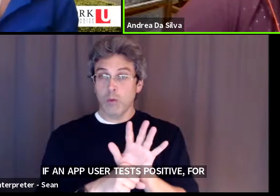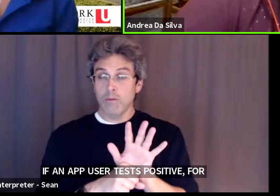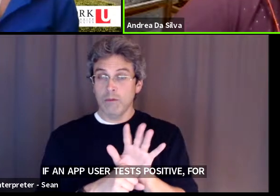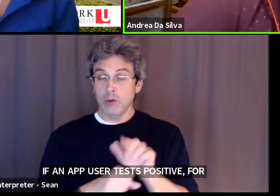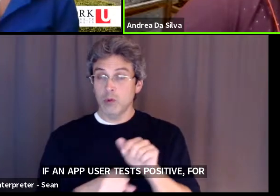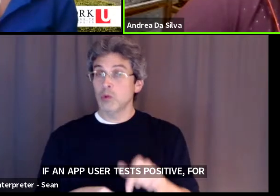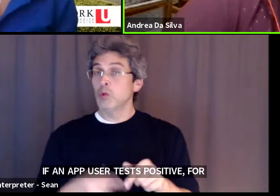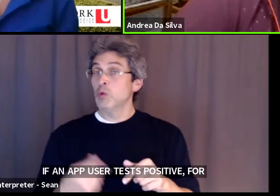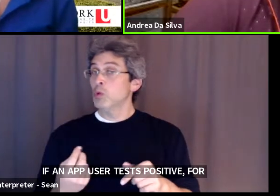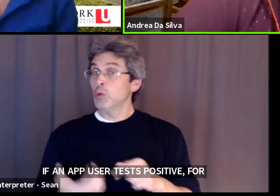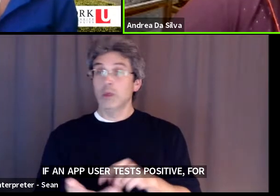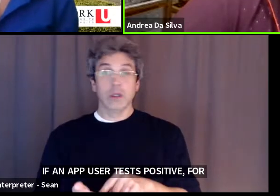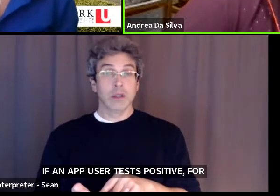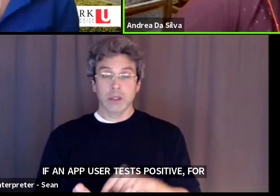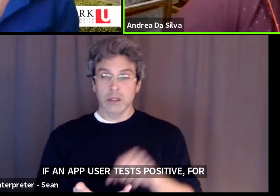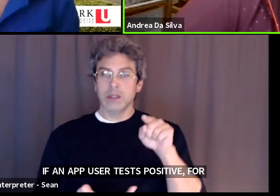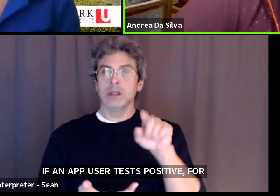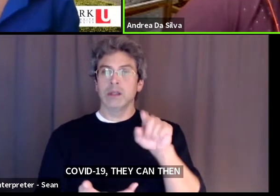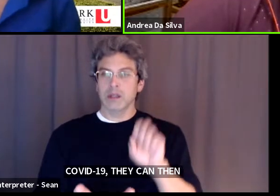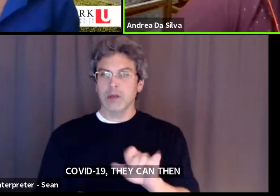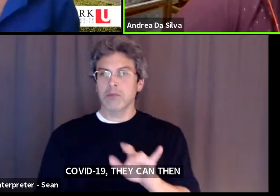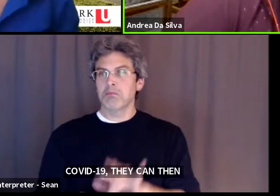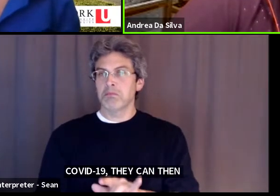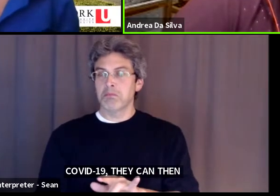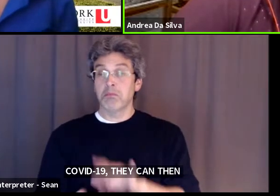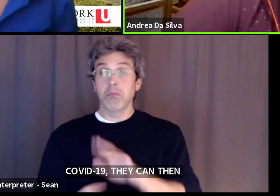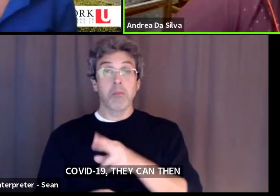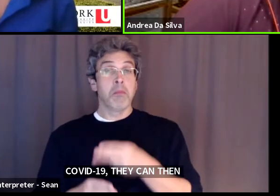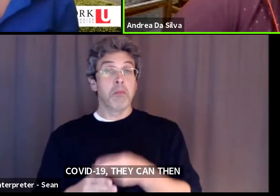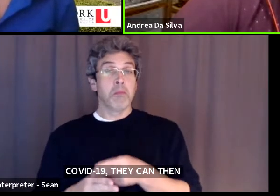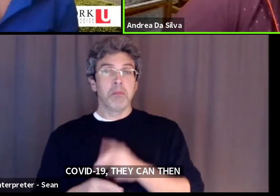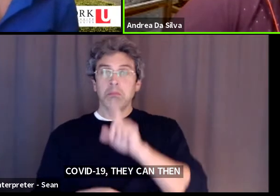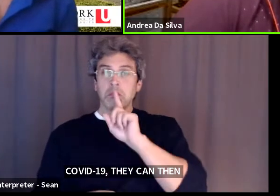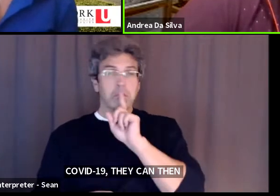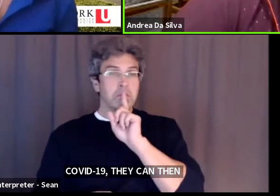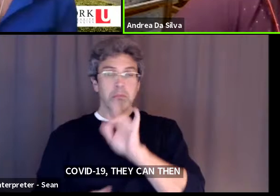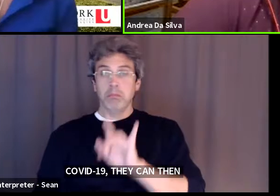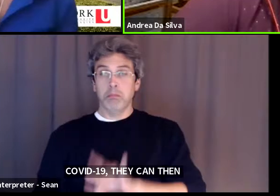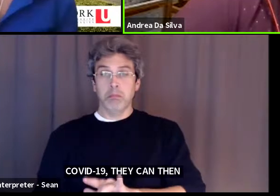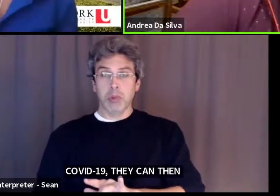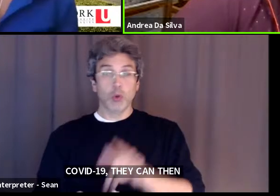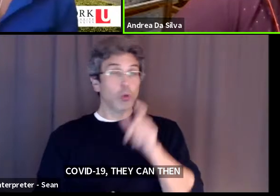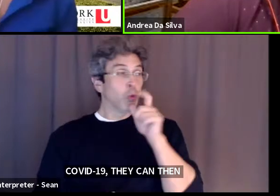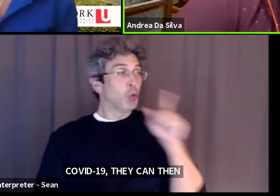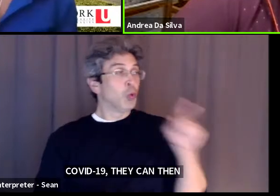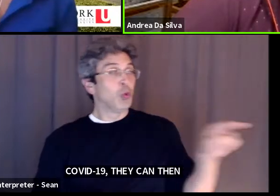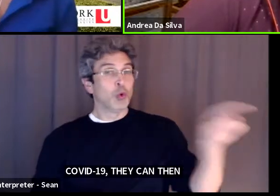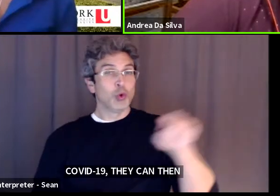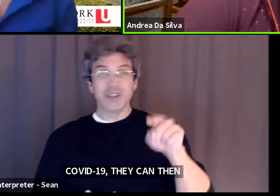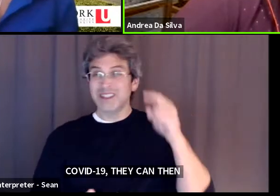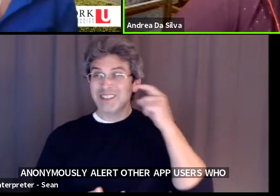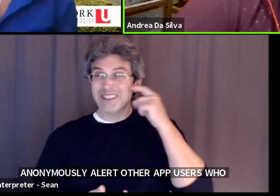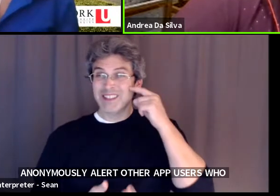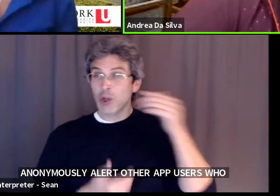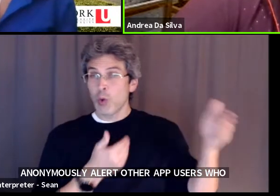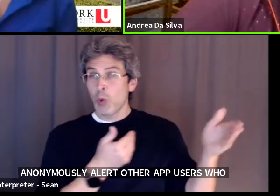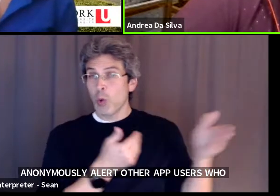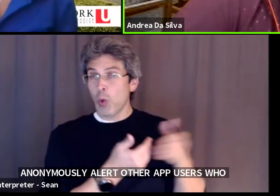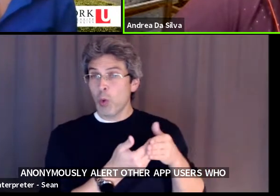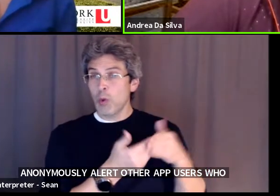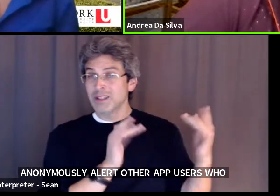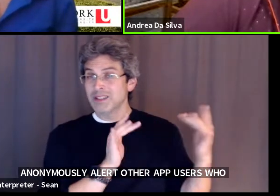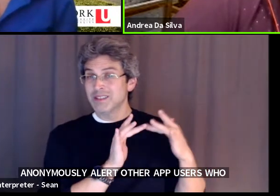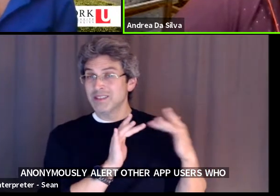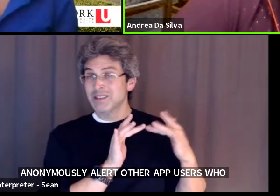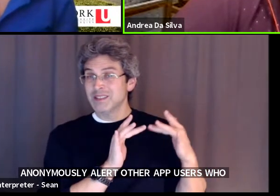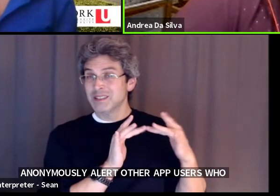anonymously alert other app users who were in close contact with them during